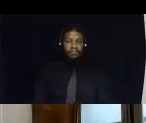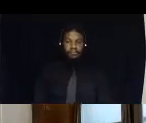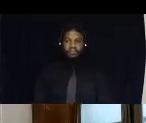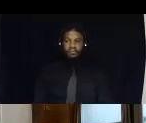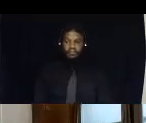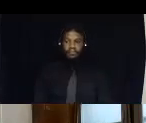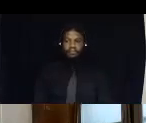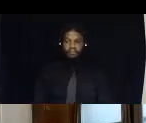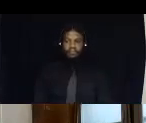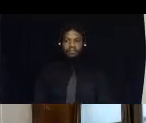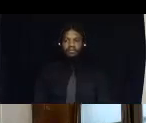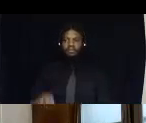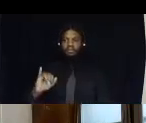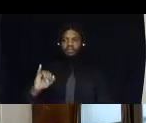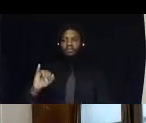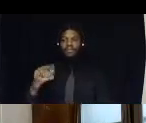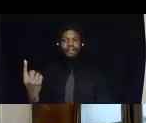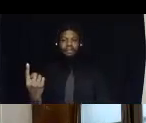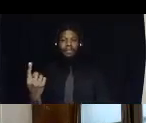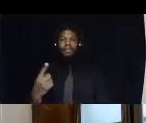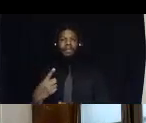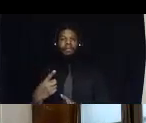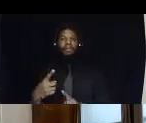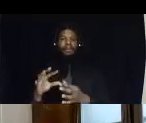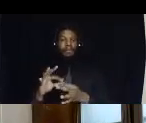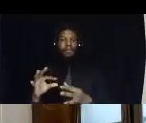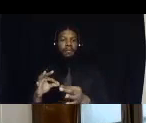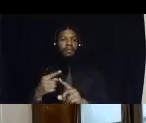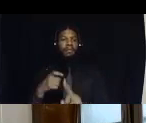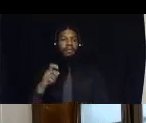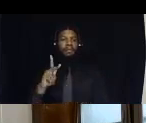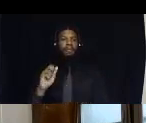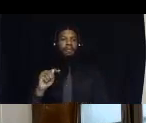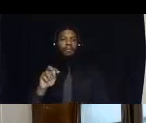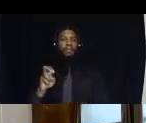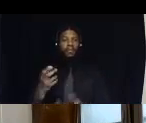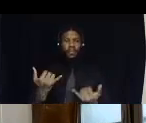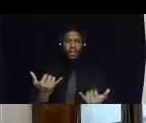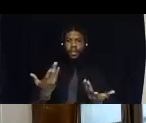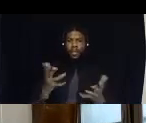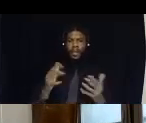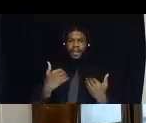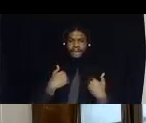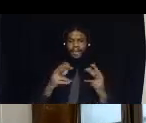Question from Kate. Is there a theme you're currently working on? Is there